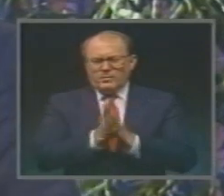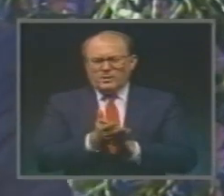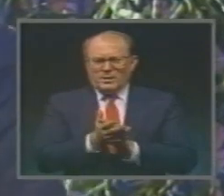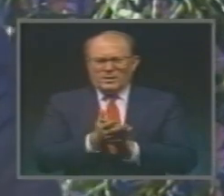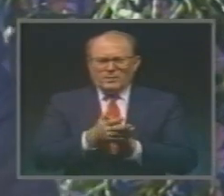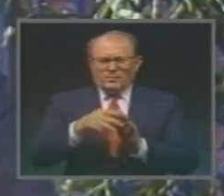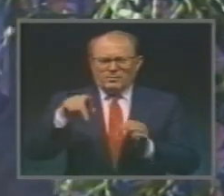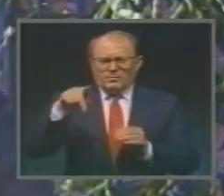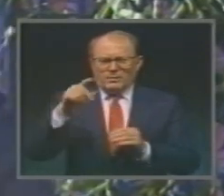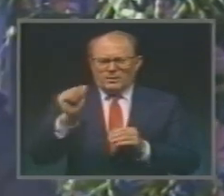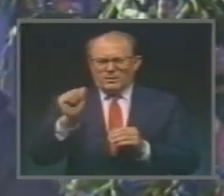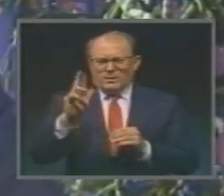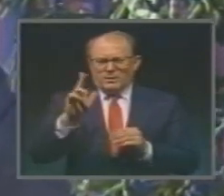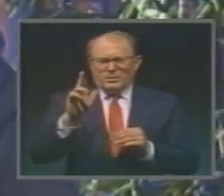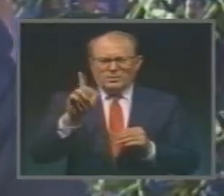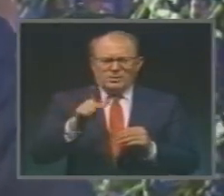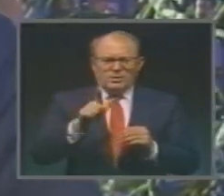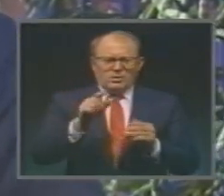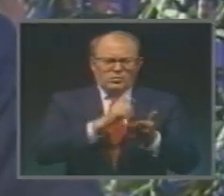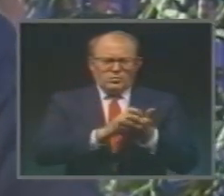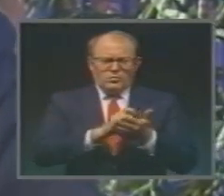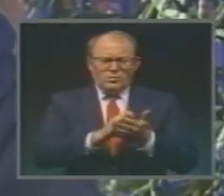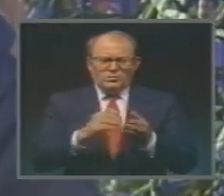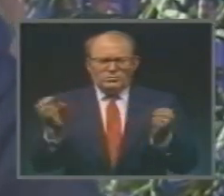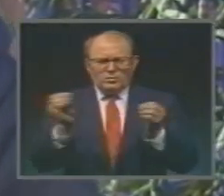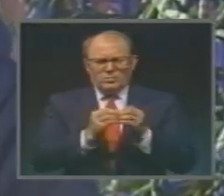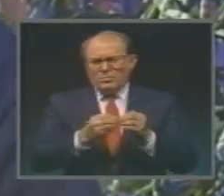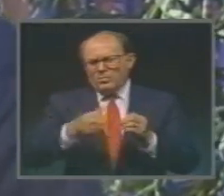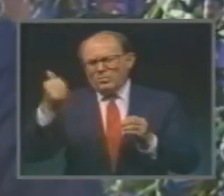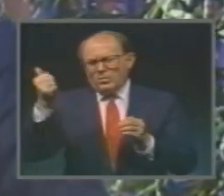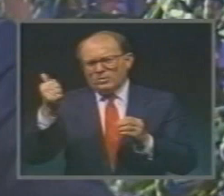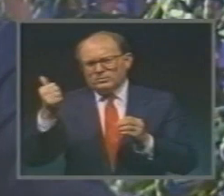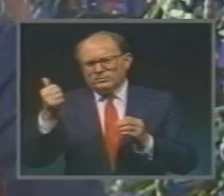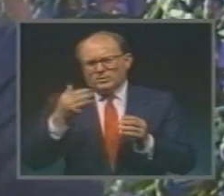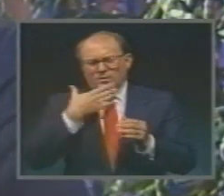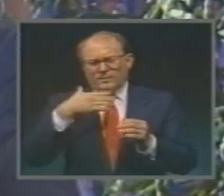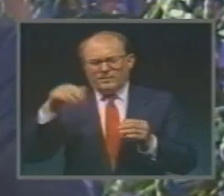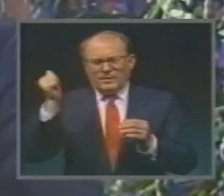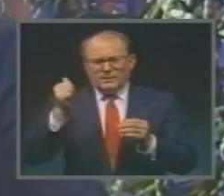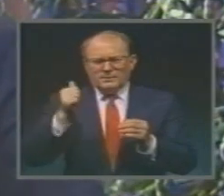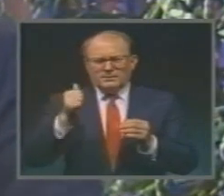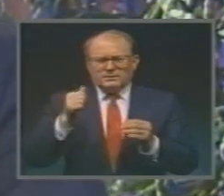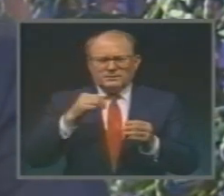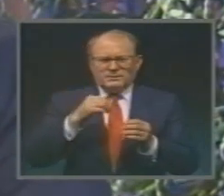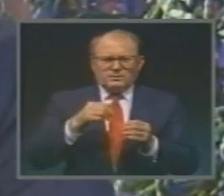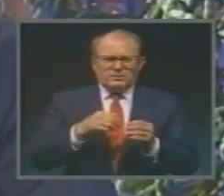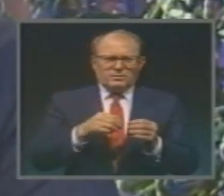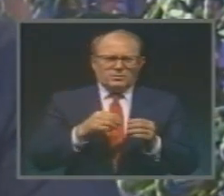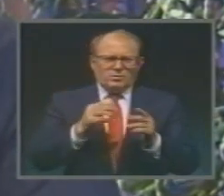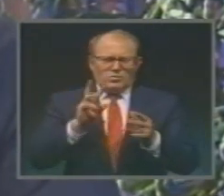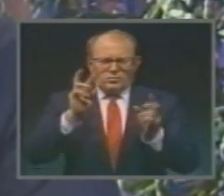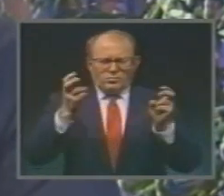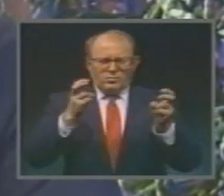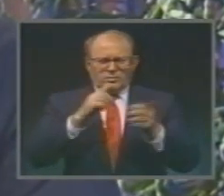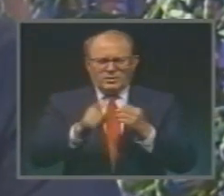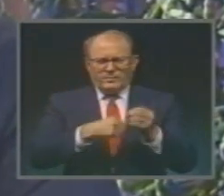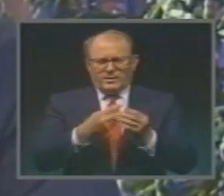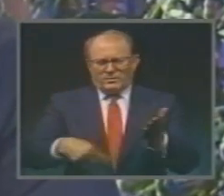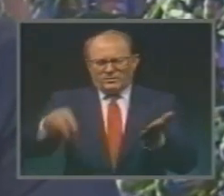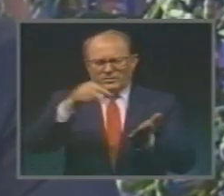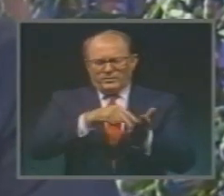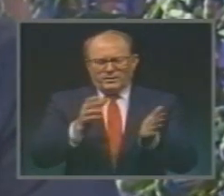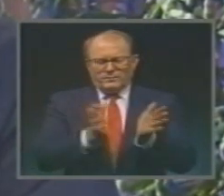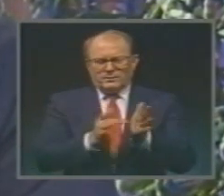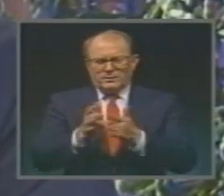Paul, wrote the most profound and definitive statement there is on the resurrection of Jesus Christ in 1